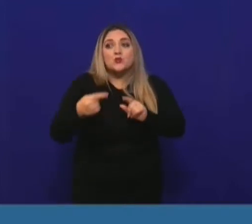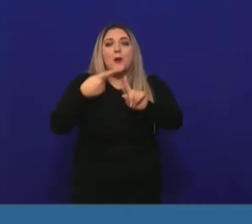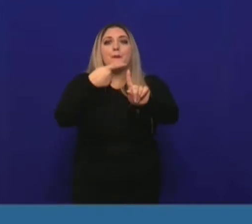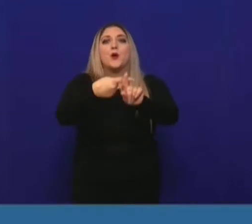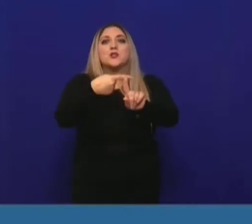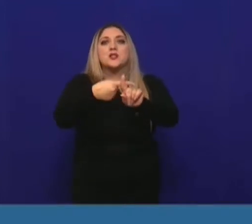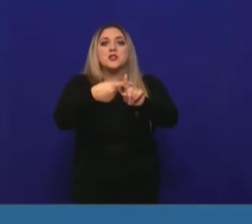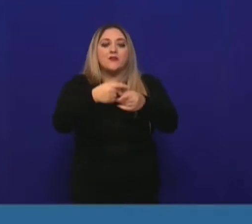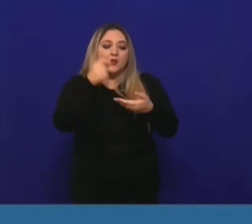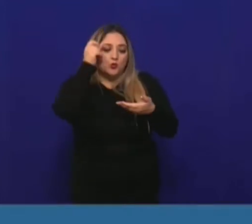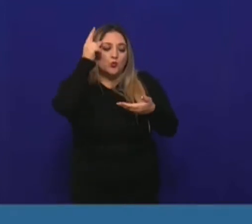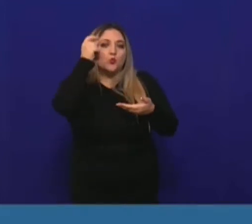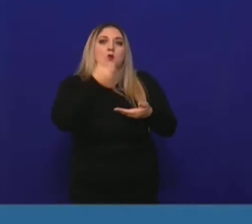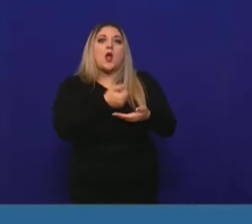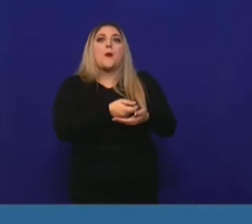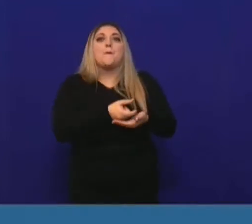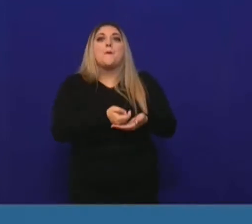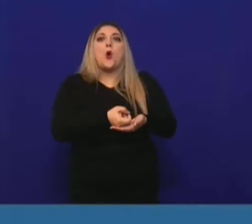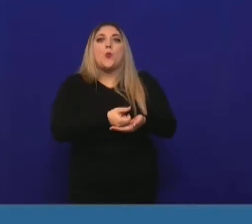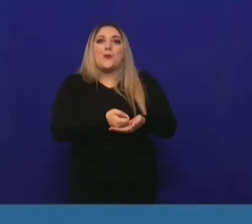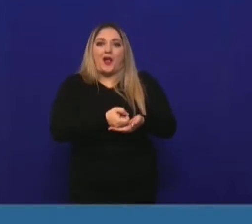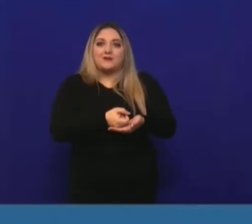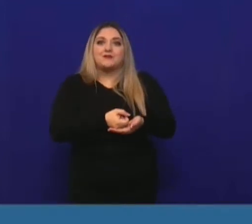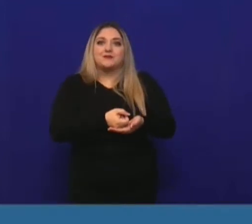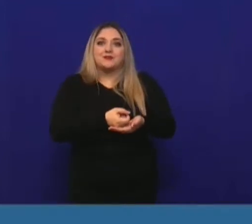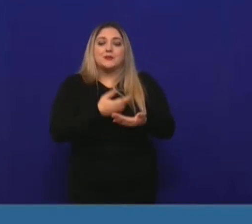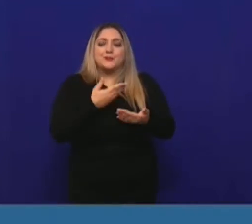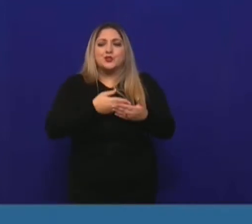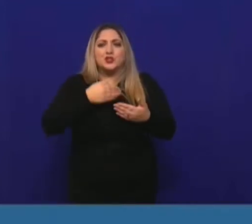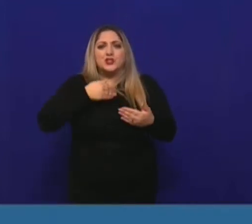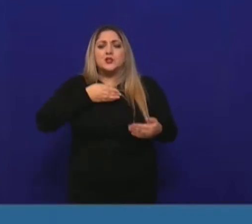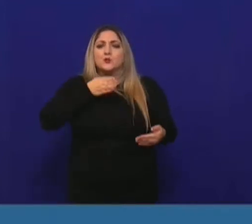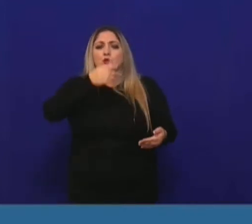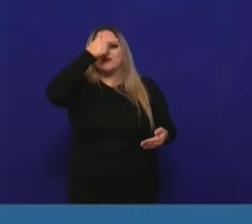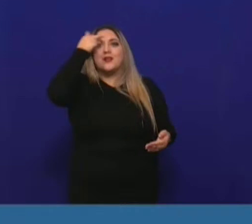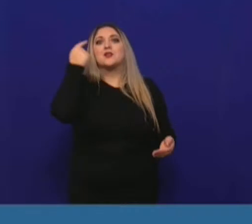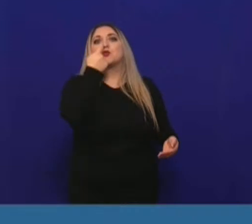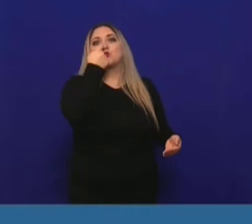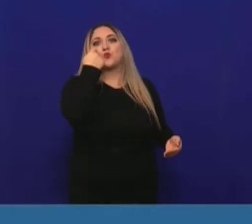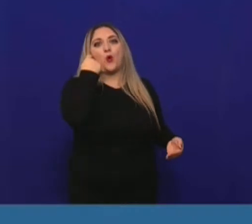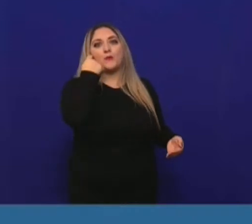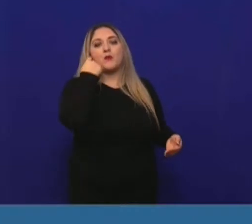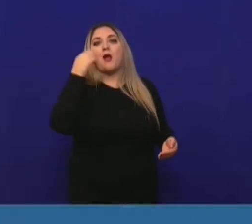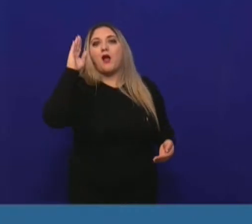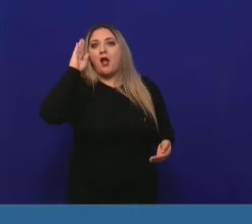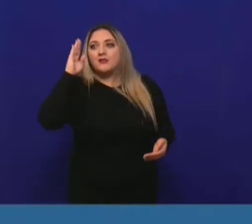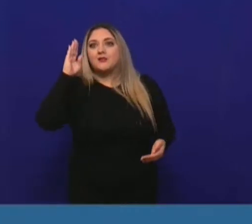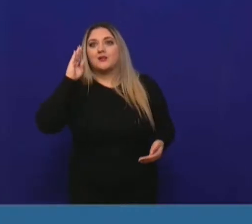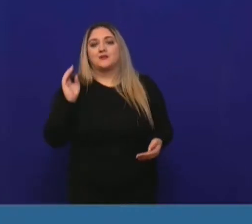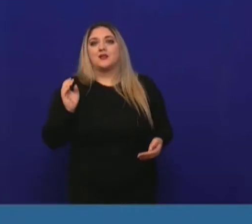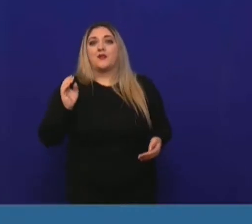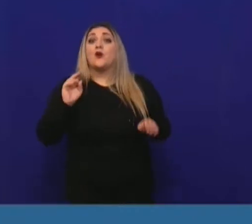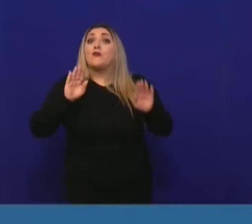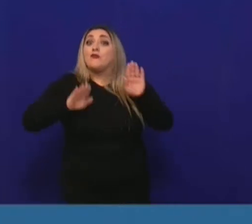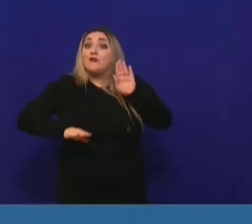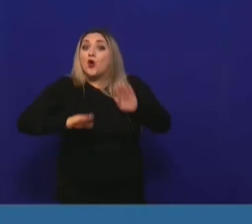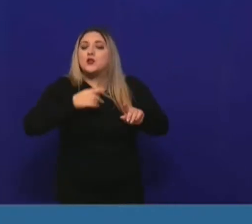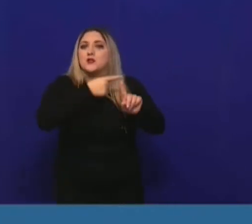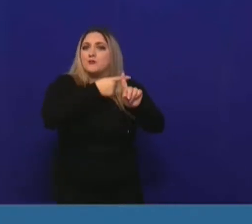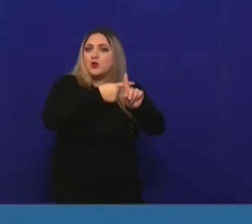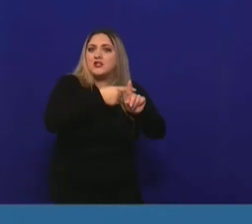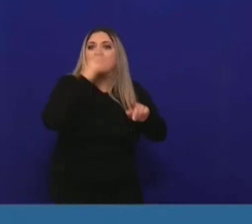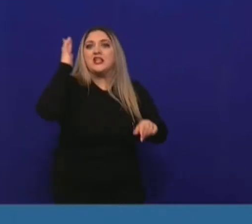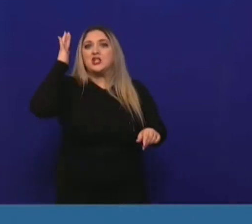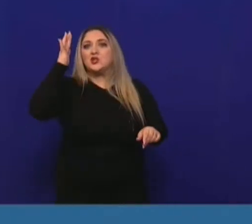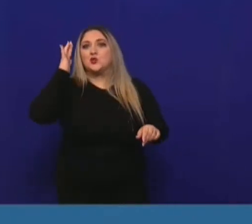pożittivi mill-riżultat tal-app li ħareġ. Allura dawn huma nies li mbagħad għamlu t-test li setgħu kienu qegħdin friskju